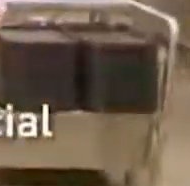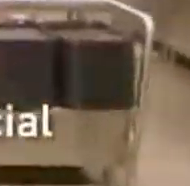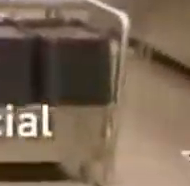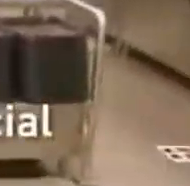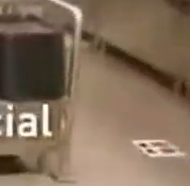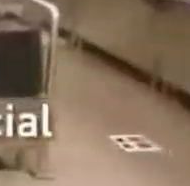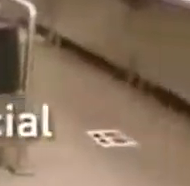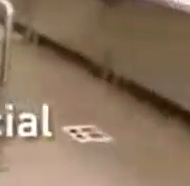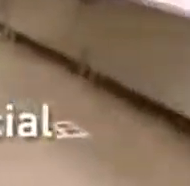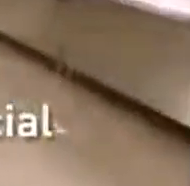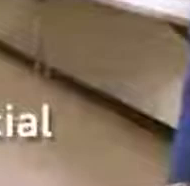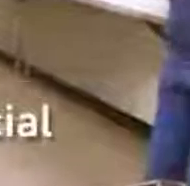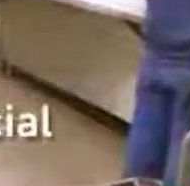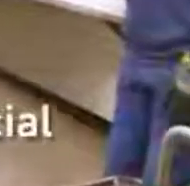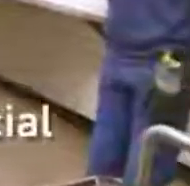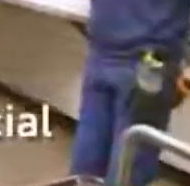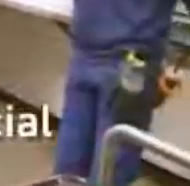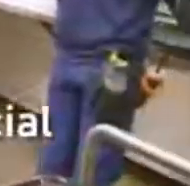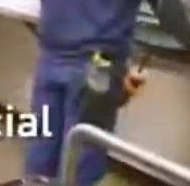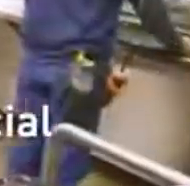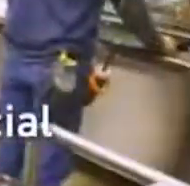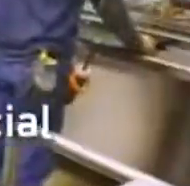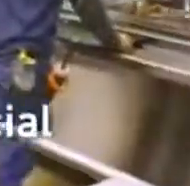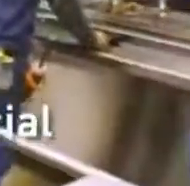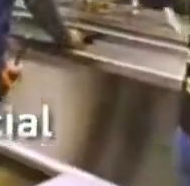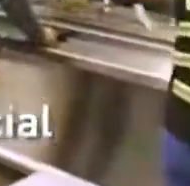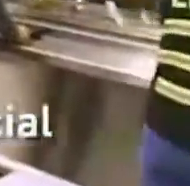social distancing in the dining room,